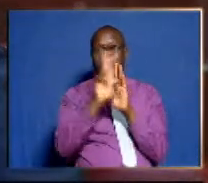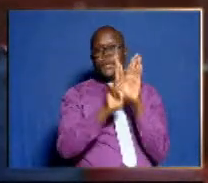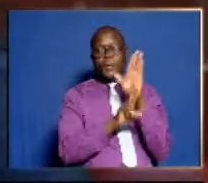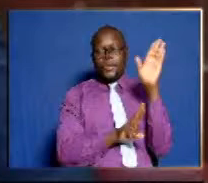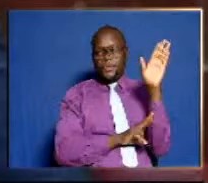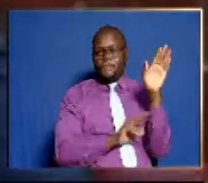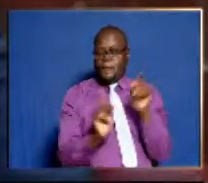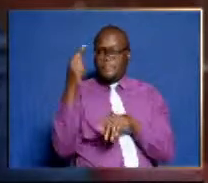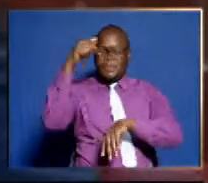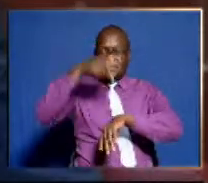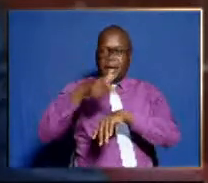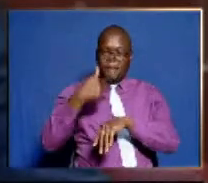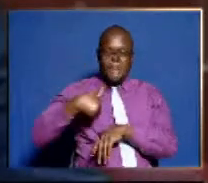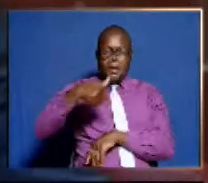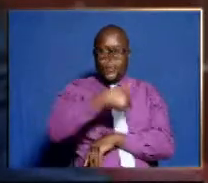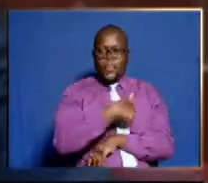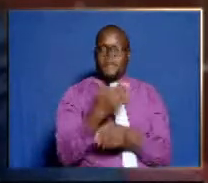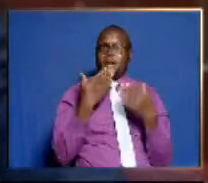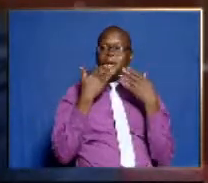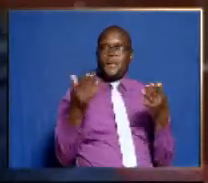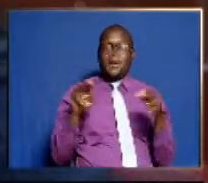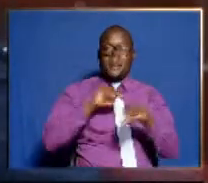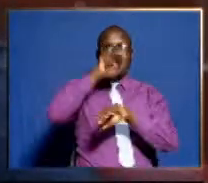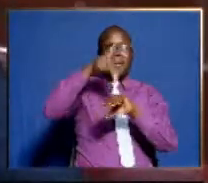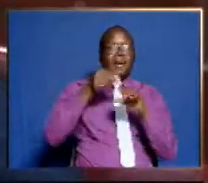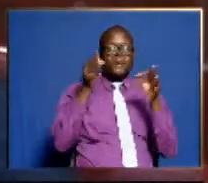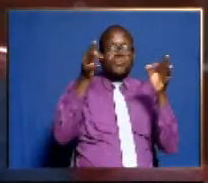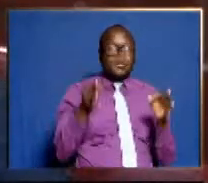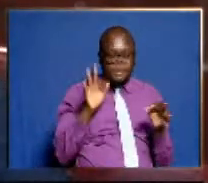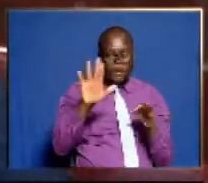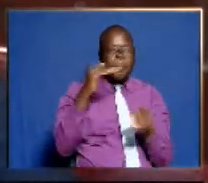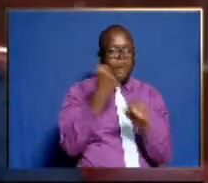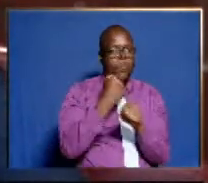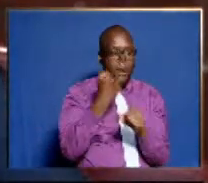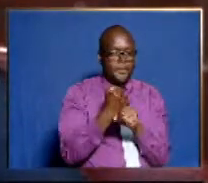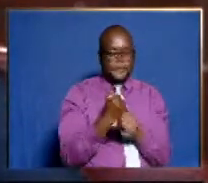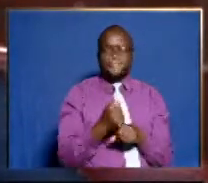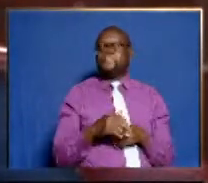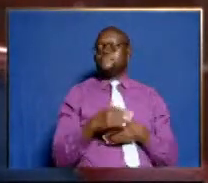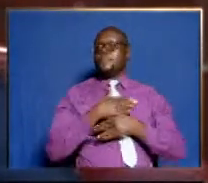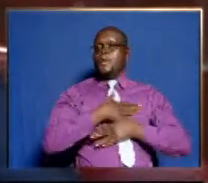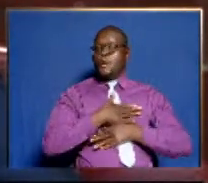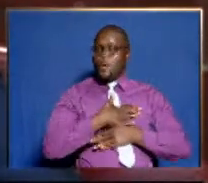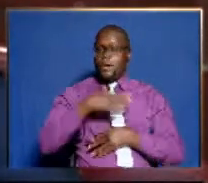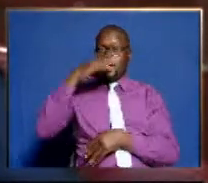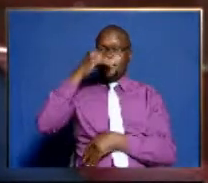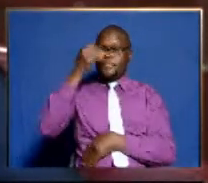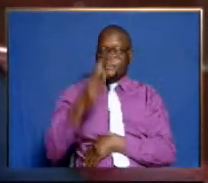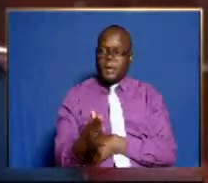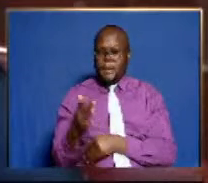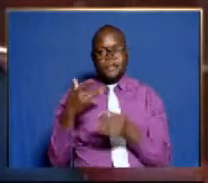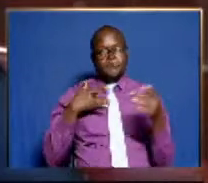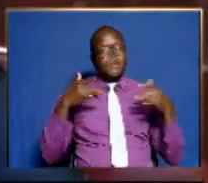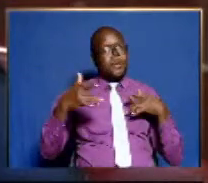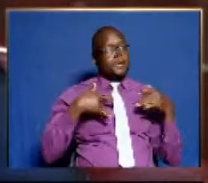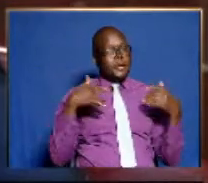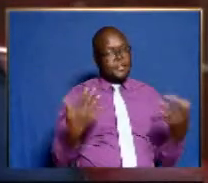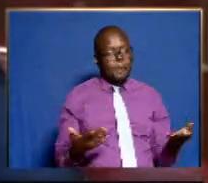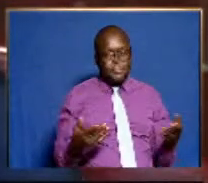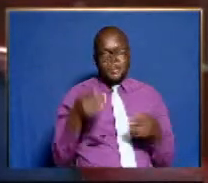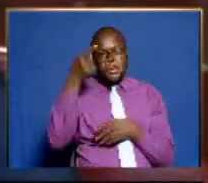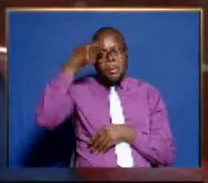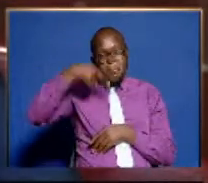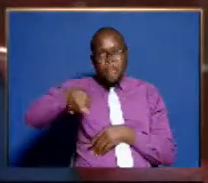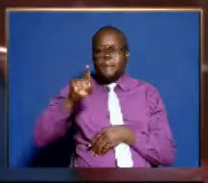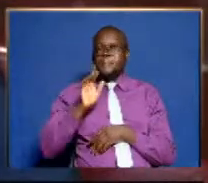for the first time, we want to commend the National Treasury for this effort. Honorable Speaker, with regard to the policy